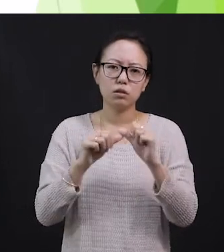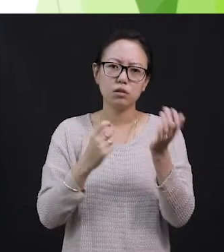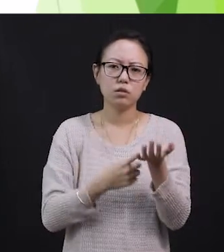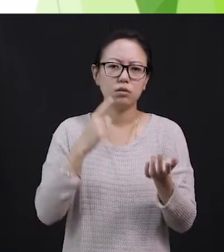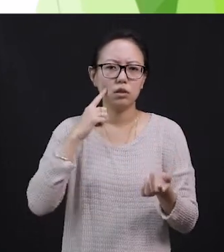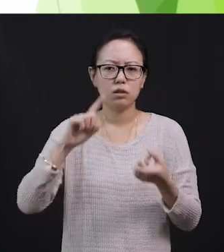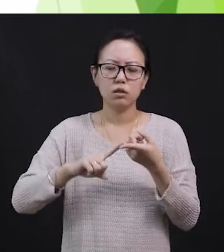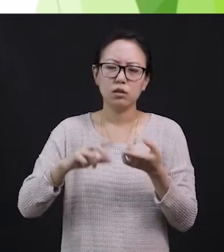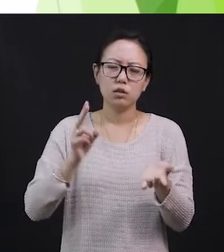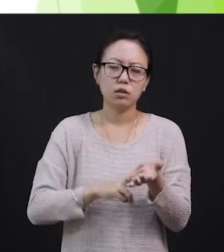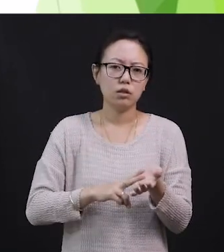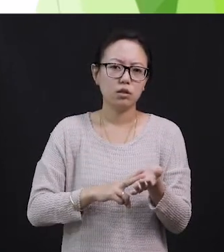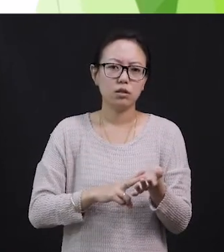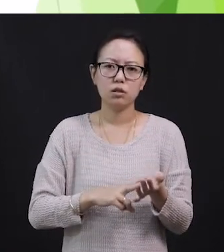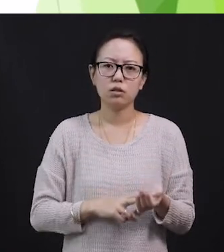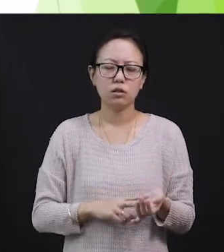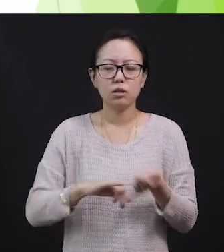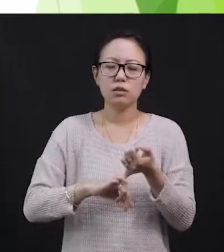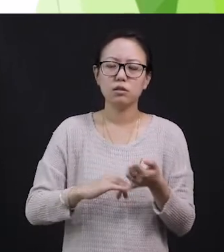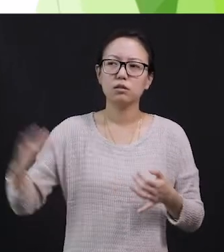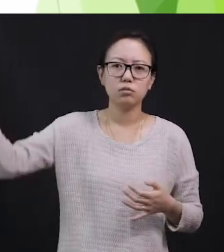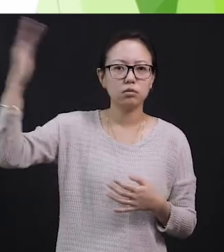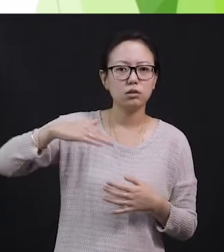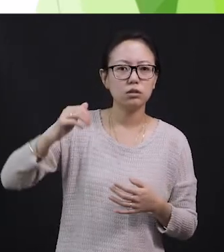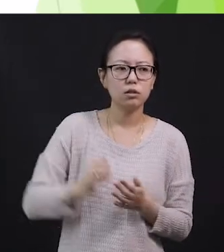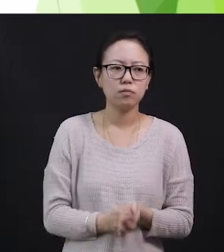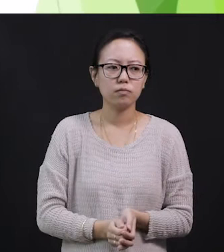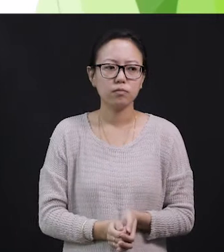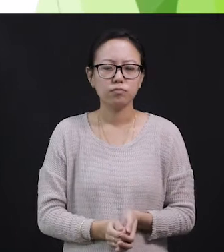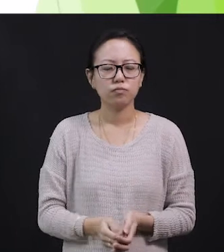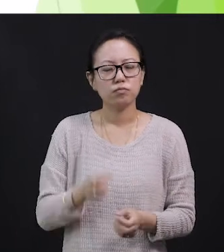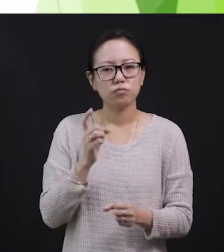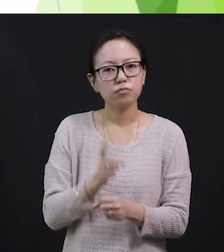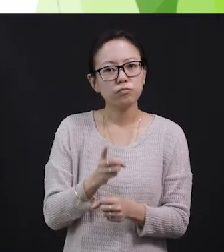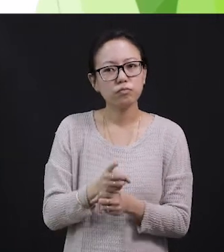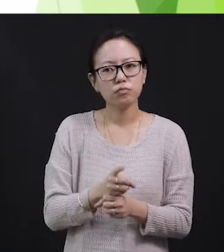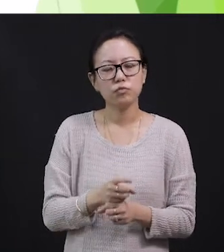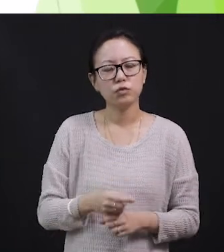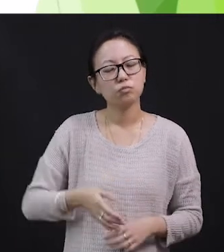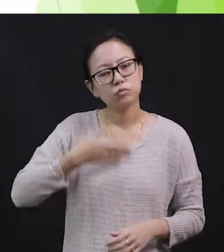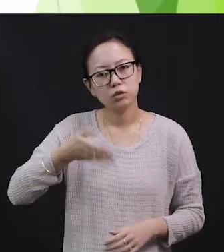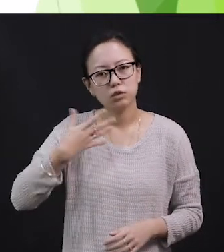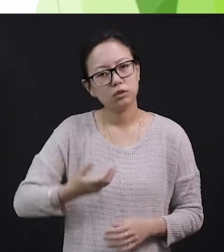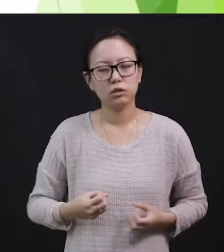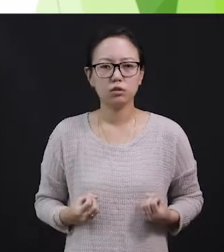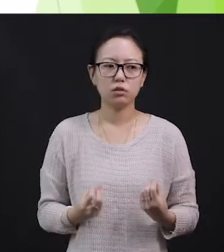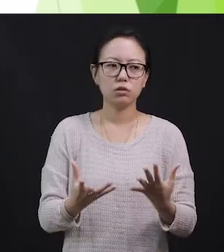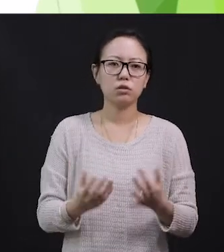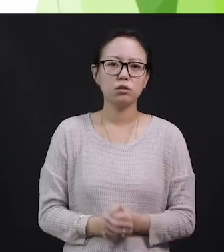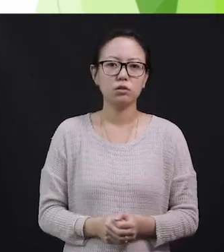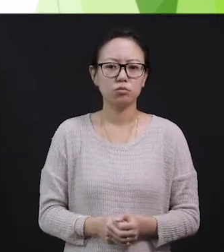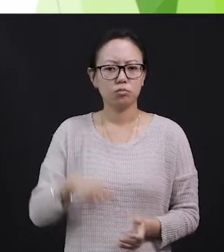of Christian missionary schools. So they started printing the material for education,